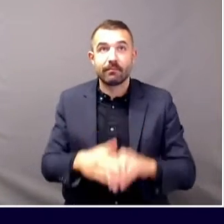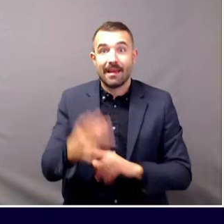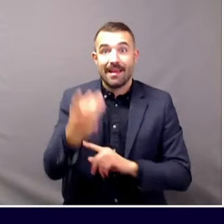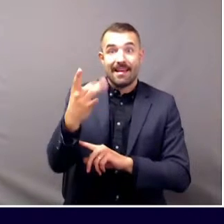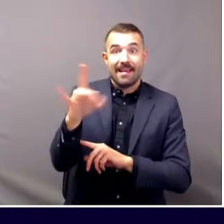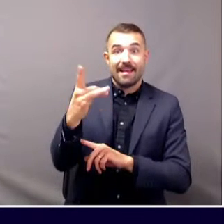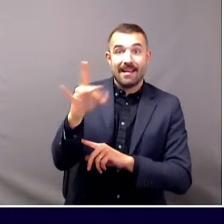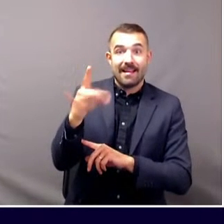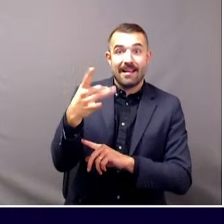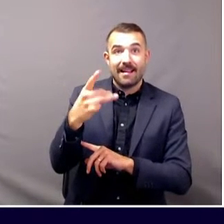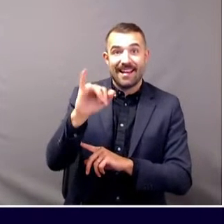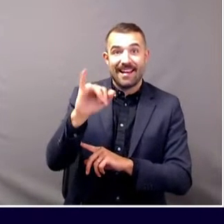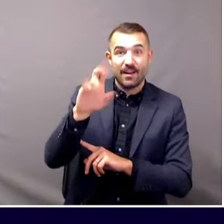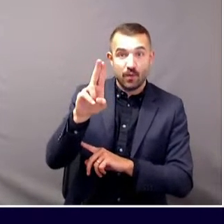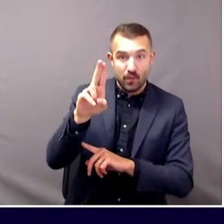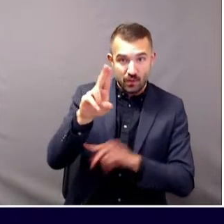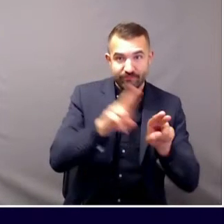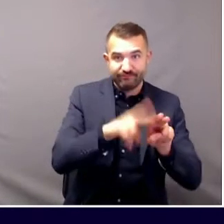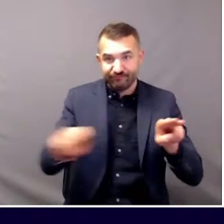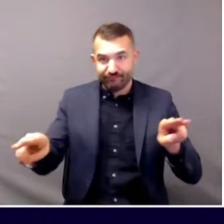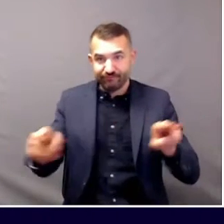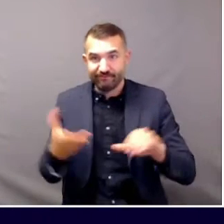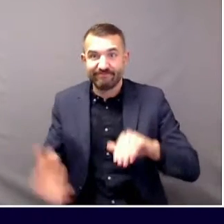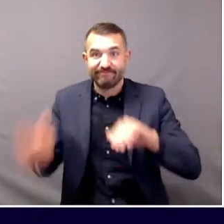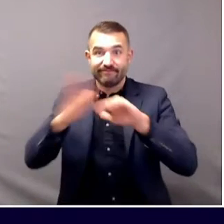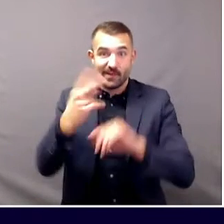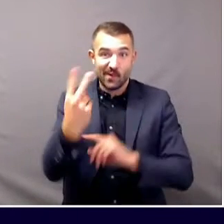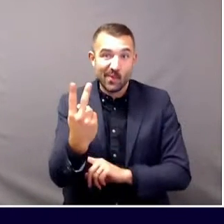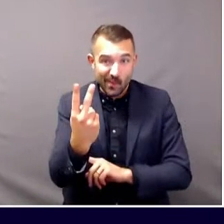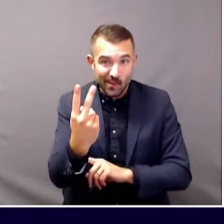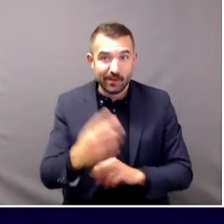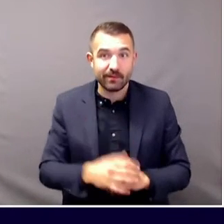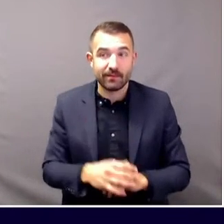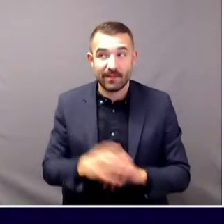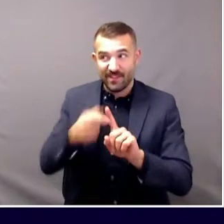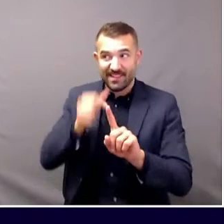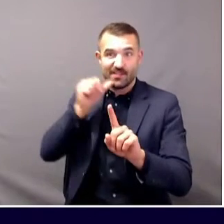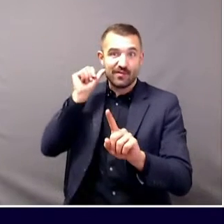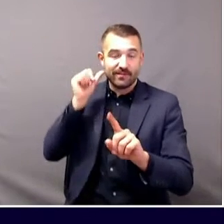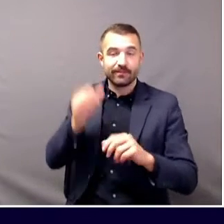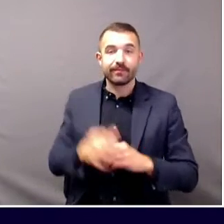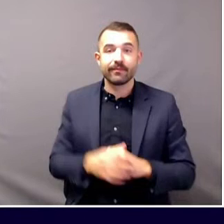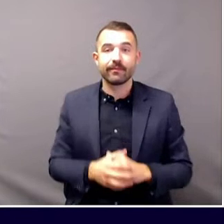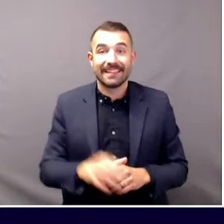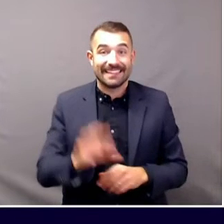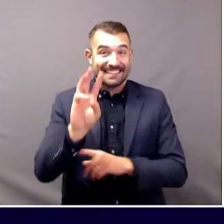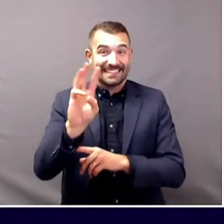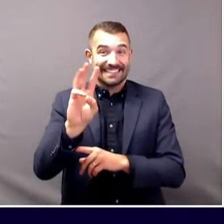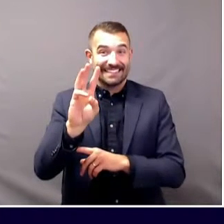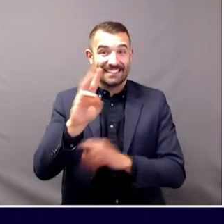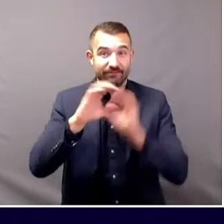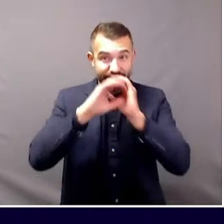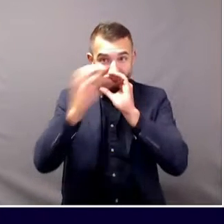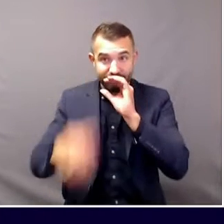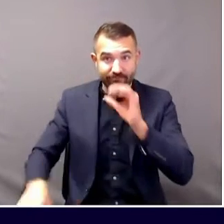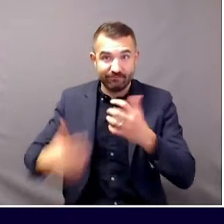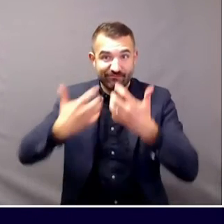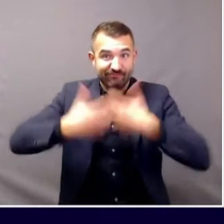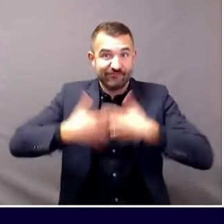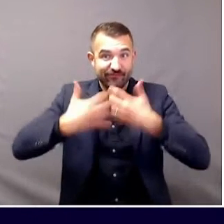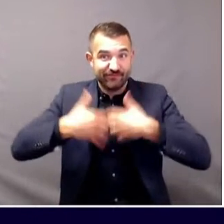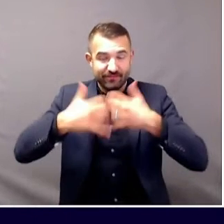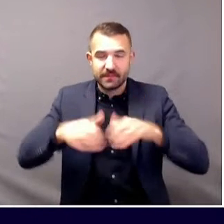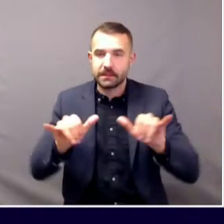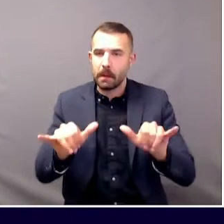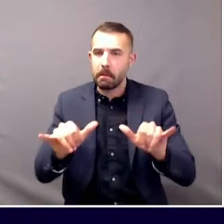unit. That's 2 more people in the intensive care unit than yesterday, and 6 people remain on ventilators.